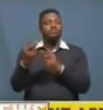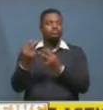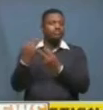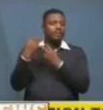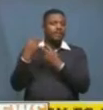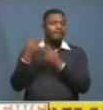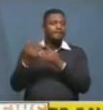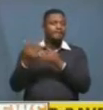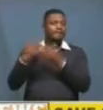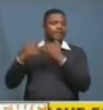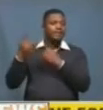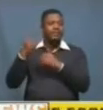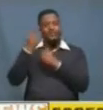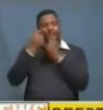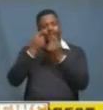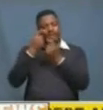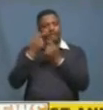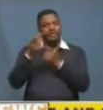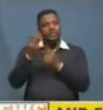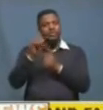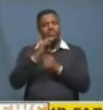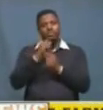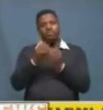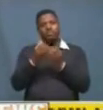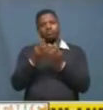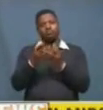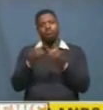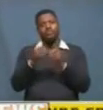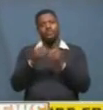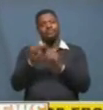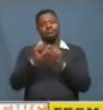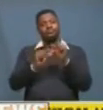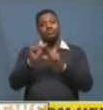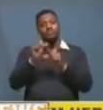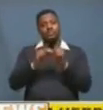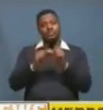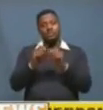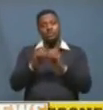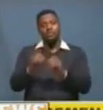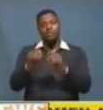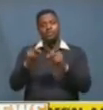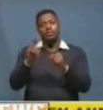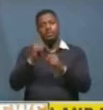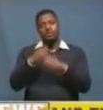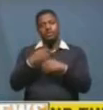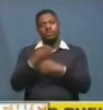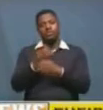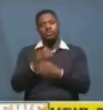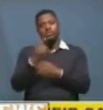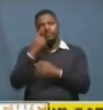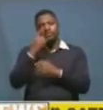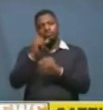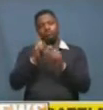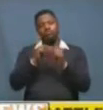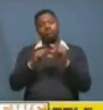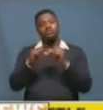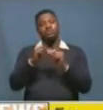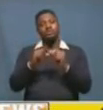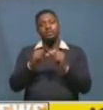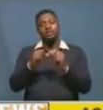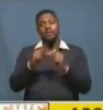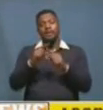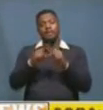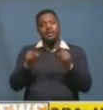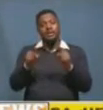back, you are thinking there could be solutions in science and there are opportunities that we can create for science, primarily